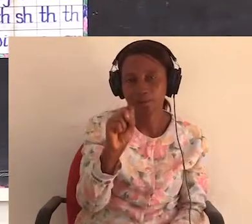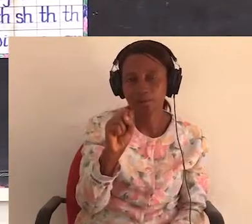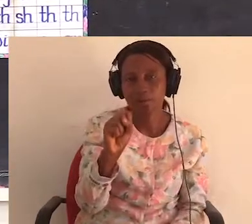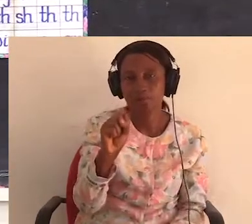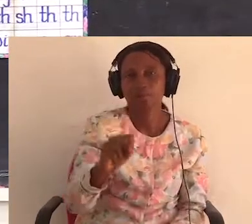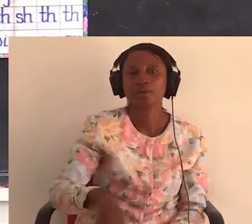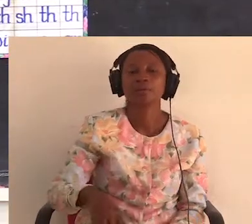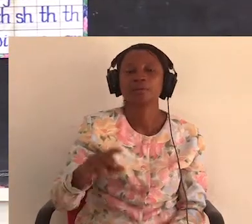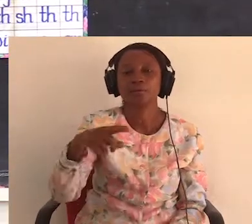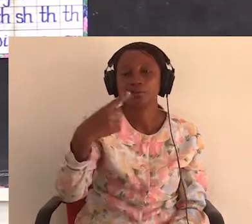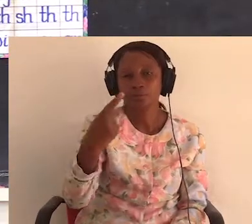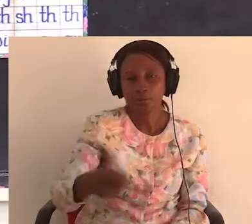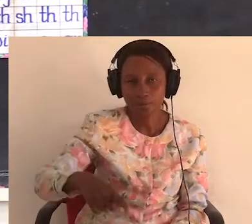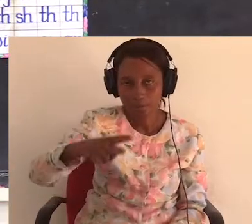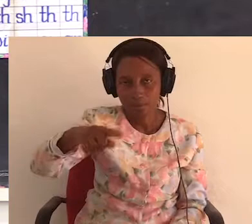move A.